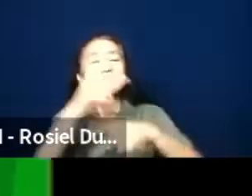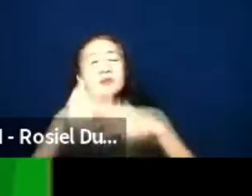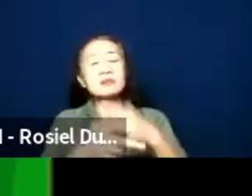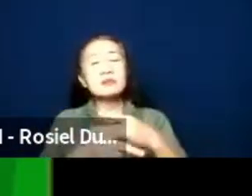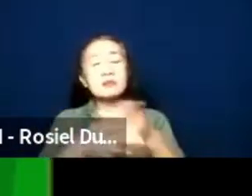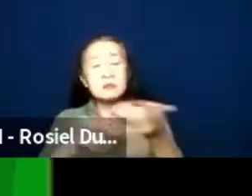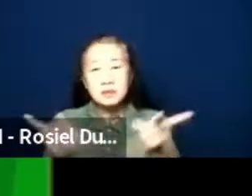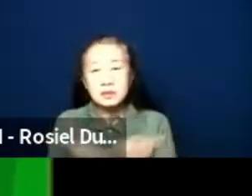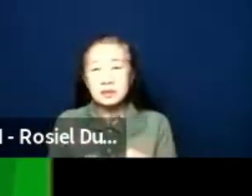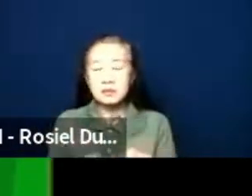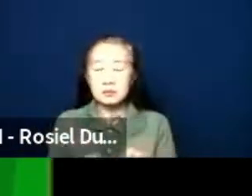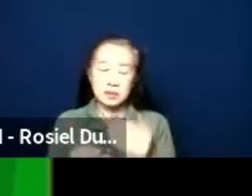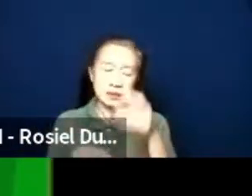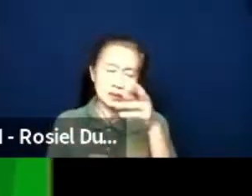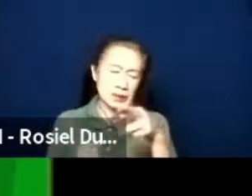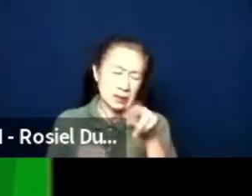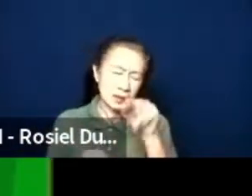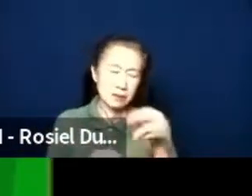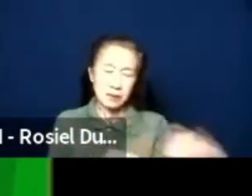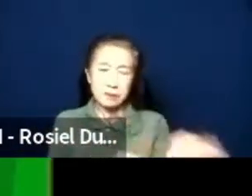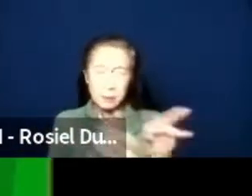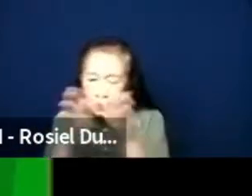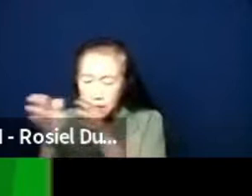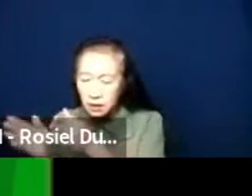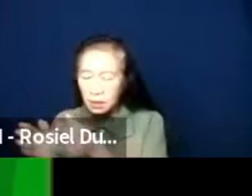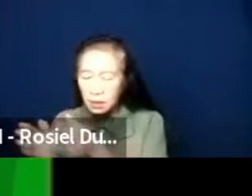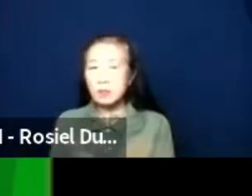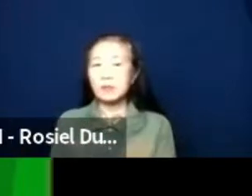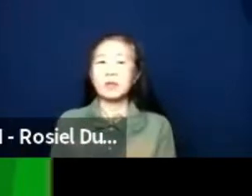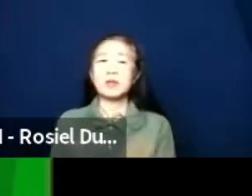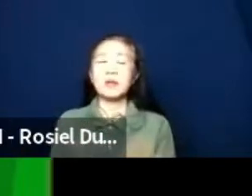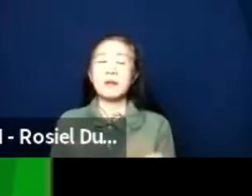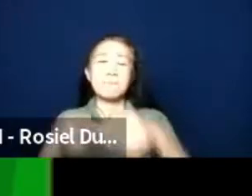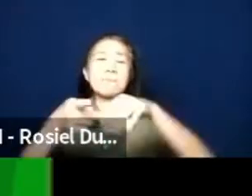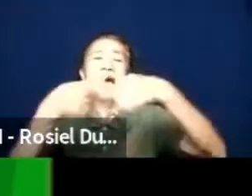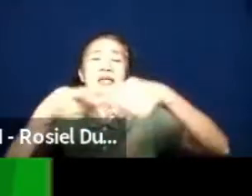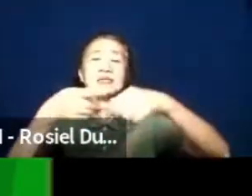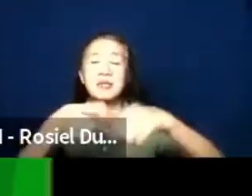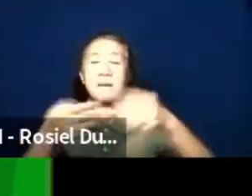requires pre-planning by purchasing plastic sheeting and duct tape that